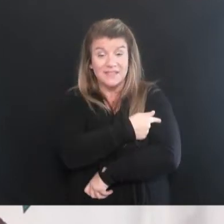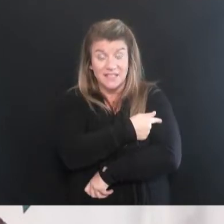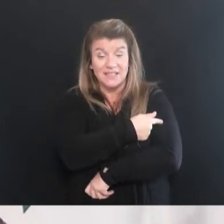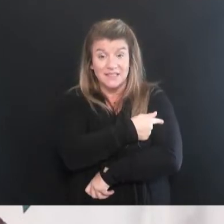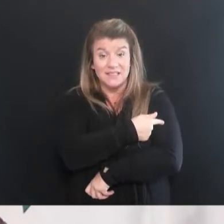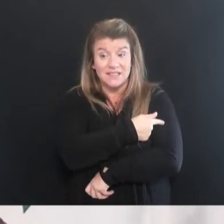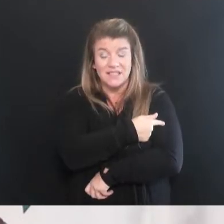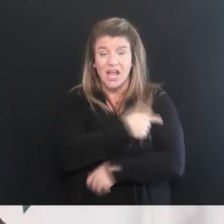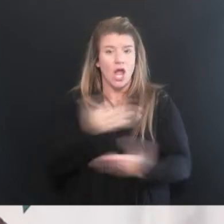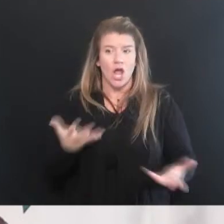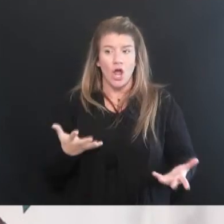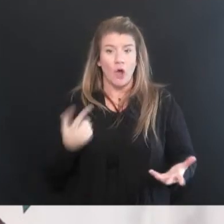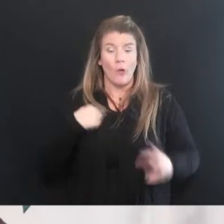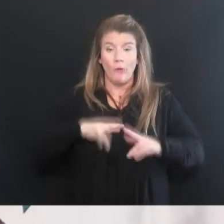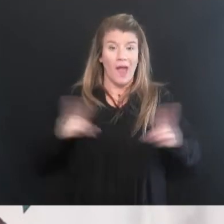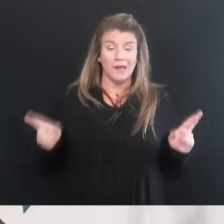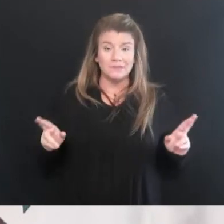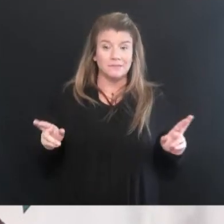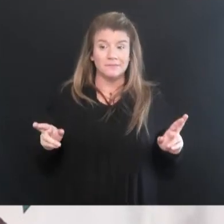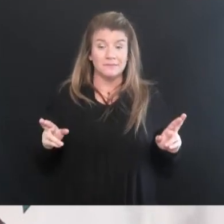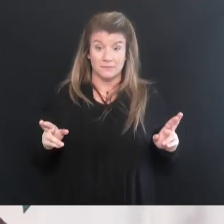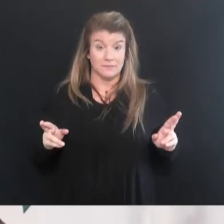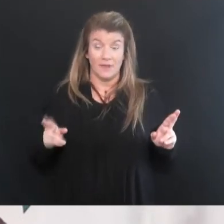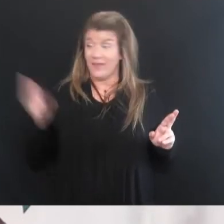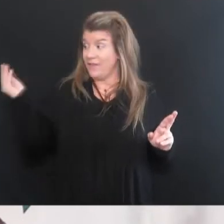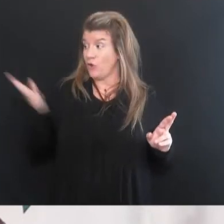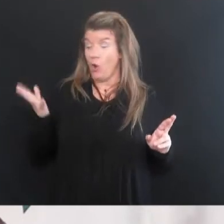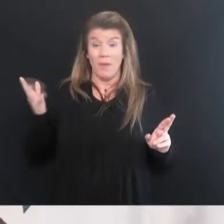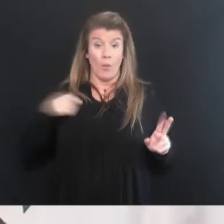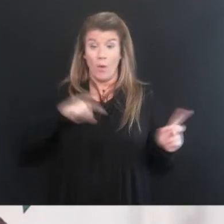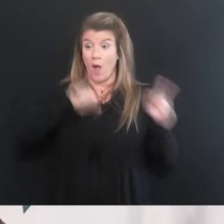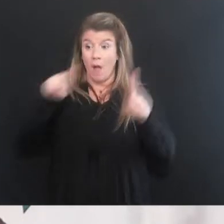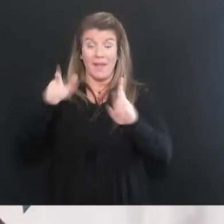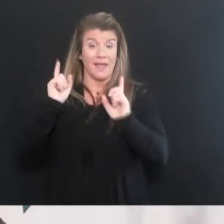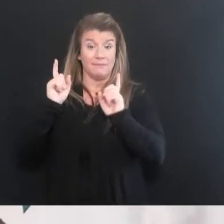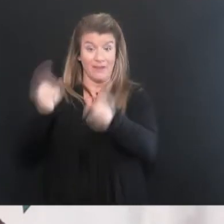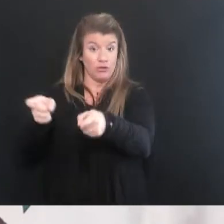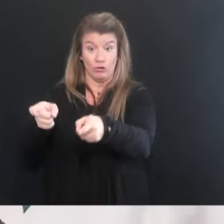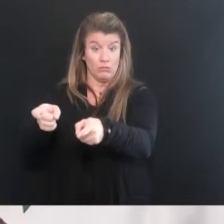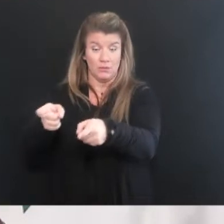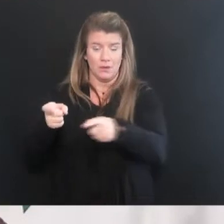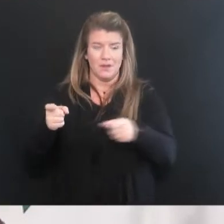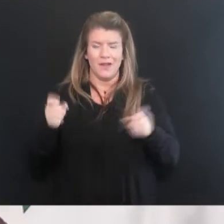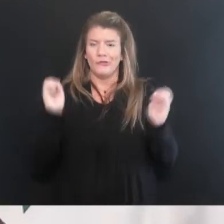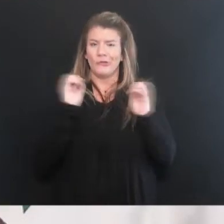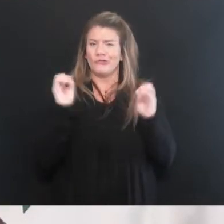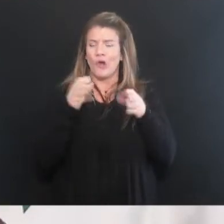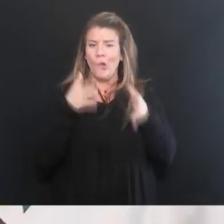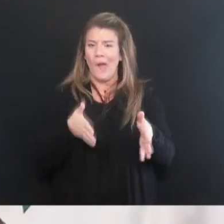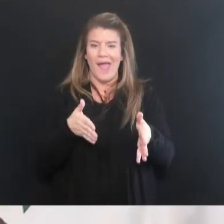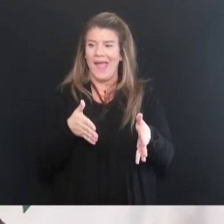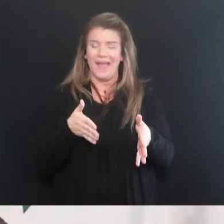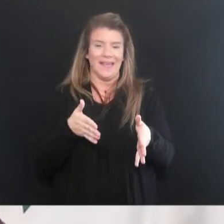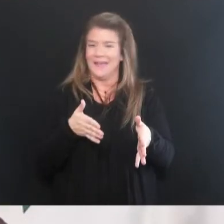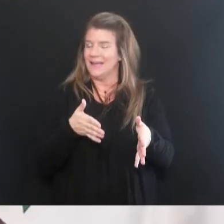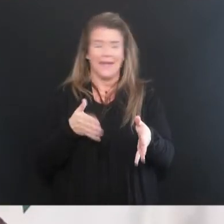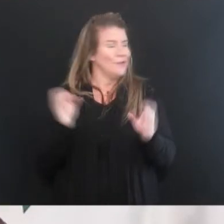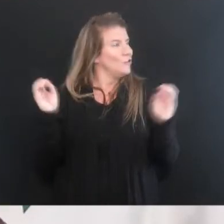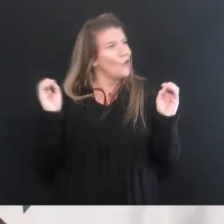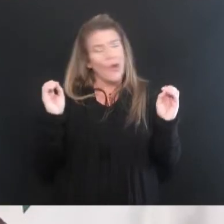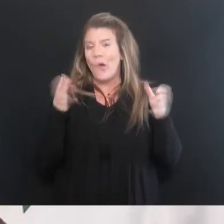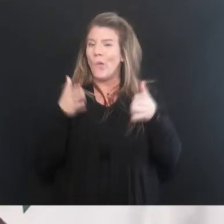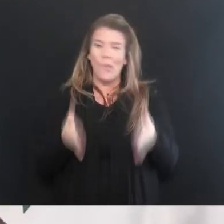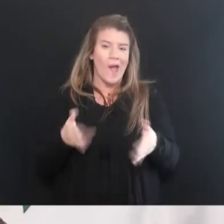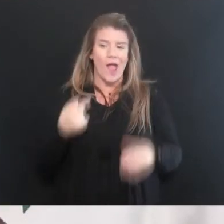everything, we're standing ready, from what I've been told, to give it to you. There is no way under the sun that